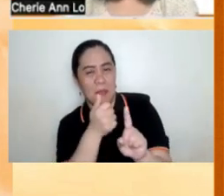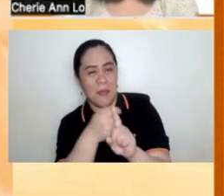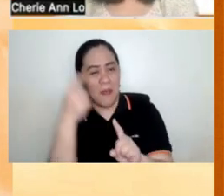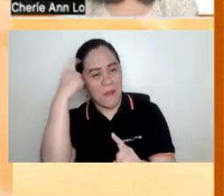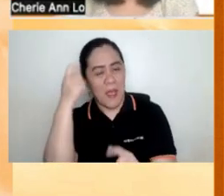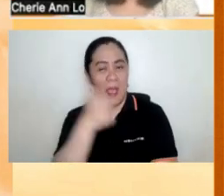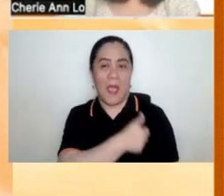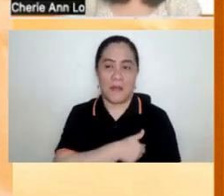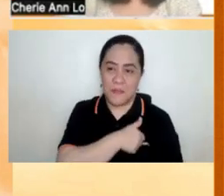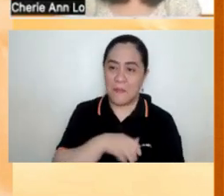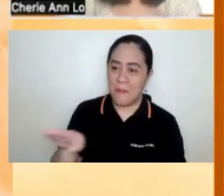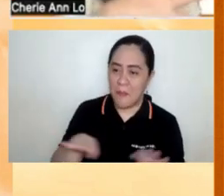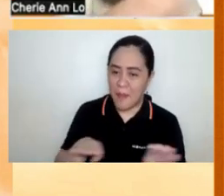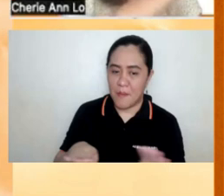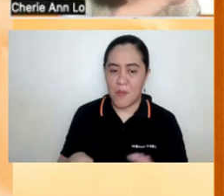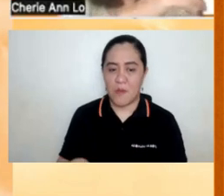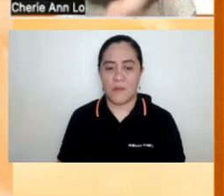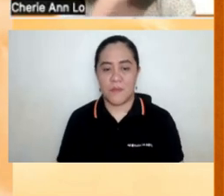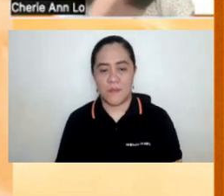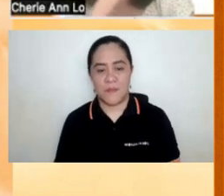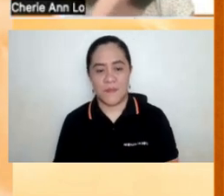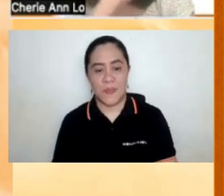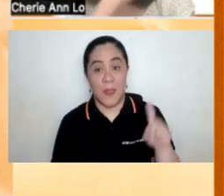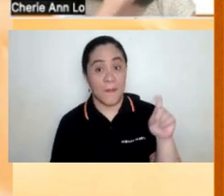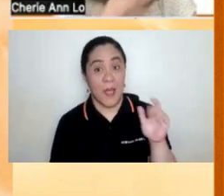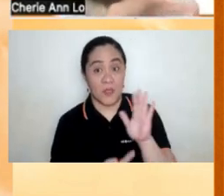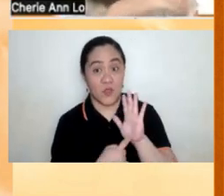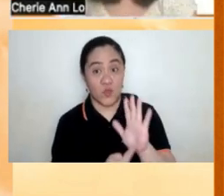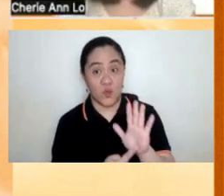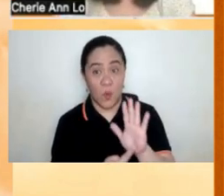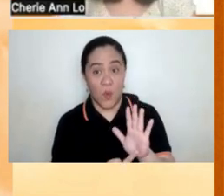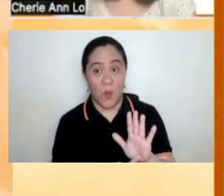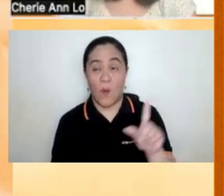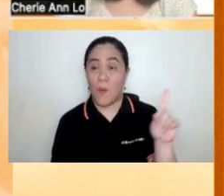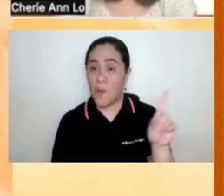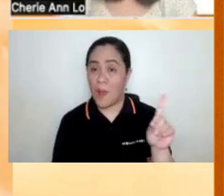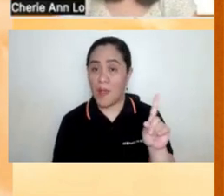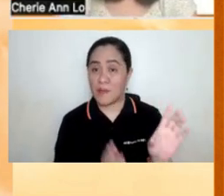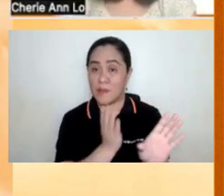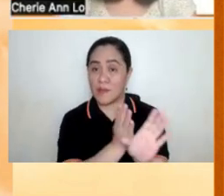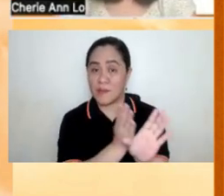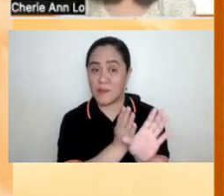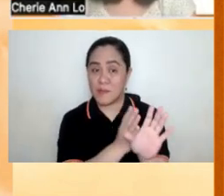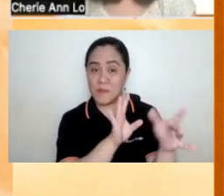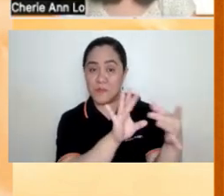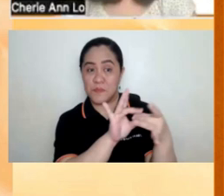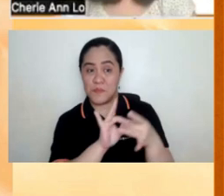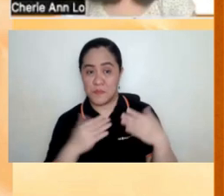attitude about it. But actually, studies have shown that the psychological is also biological.